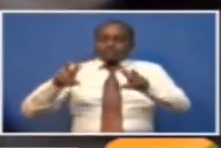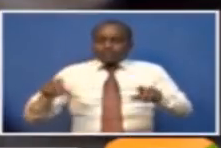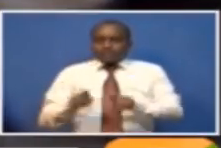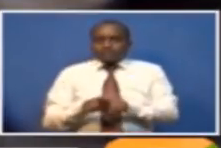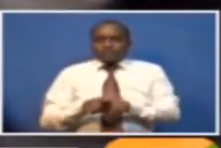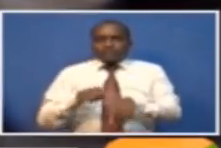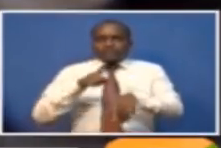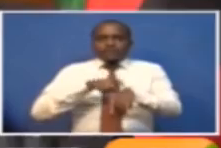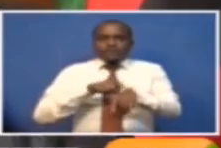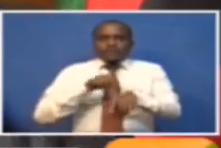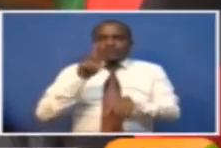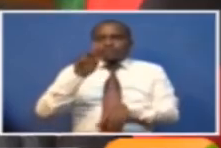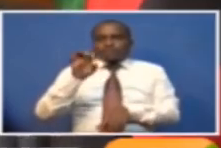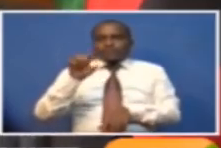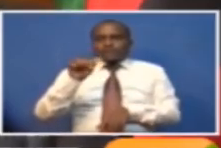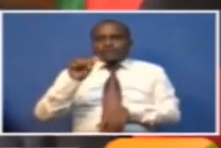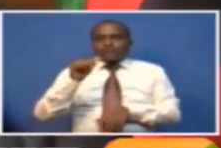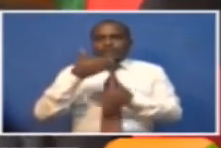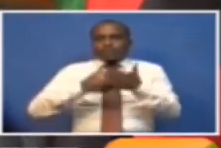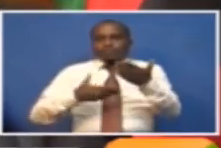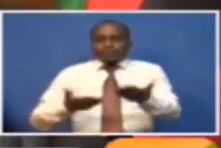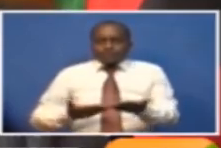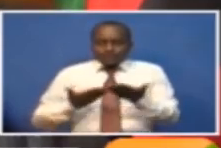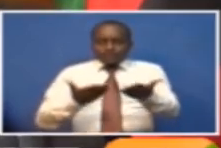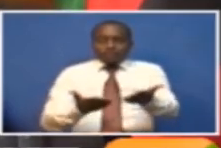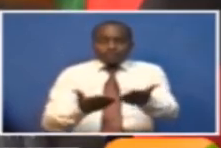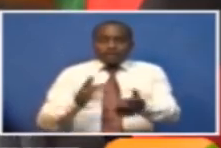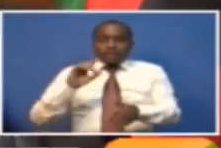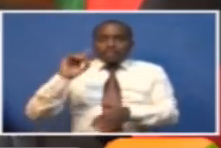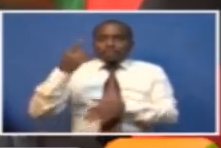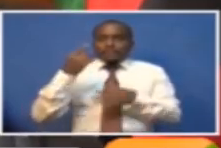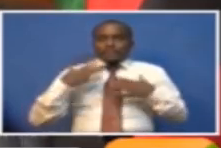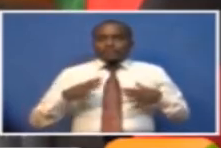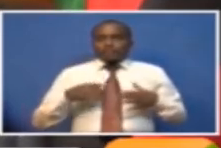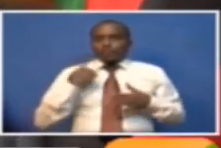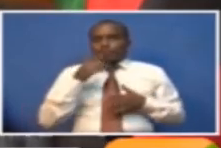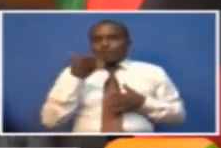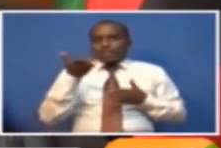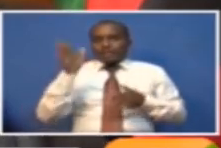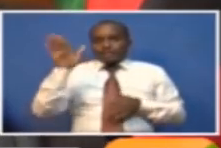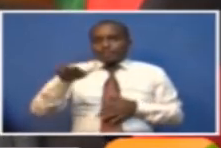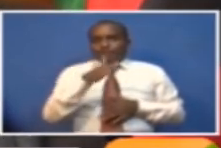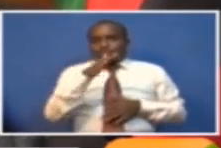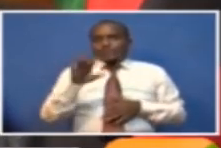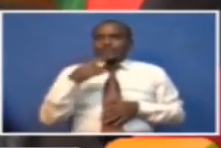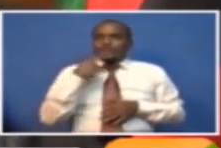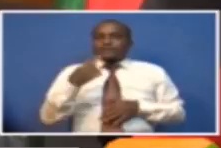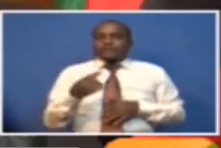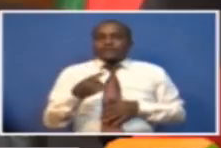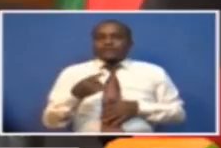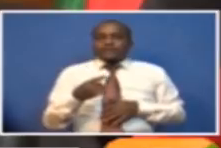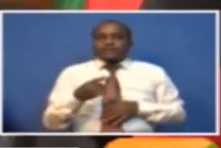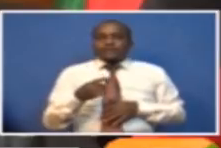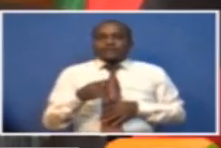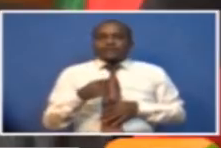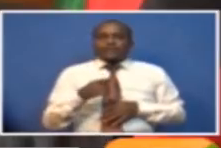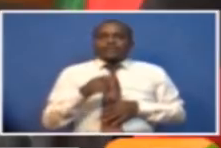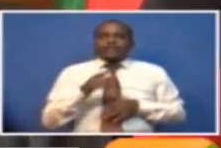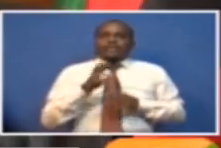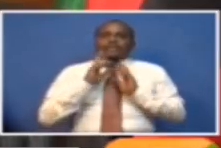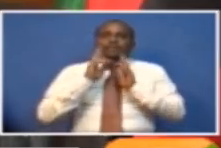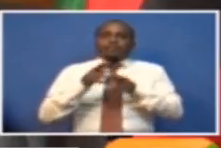Kanini Kega tabled that report, the first people who were in the corridors of parliament saying that our report has been